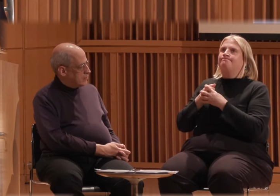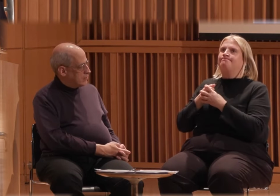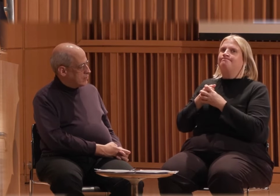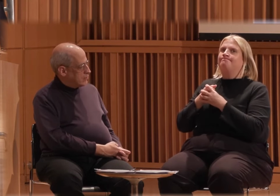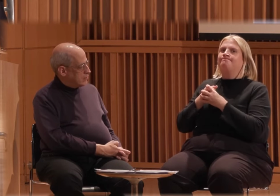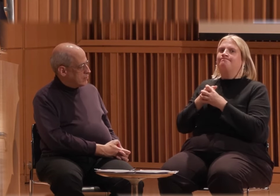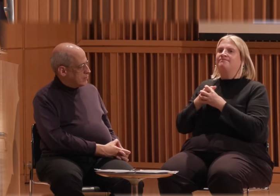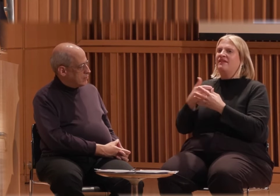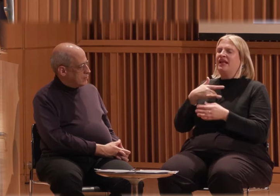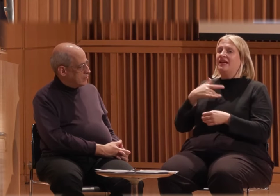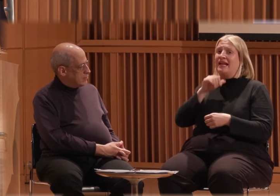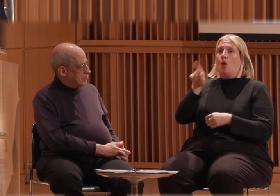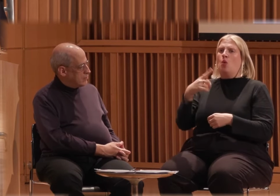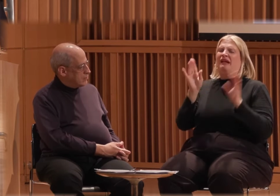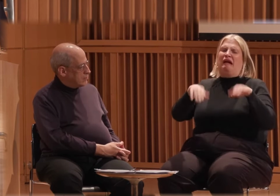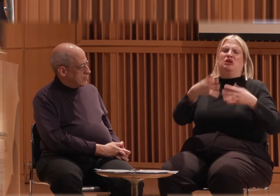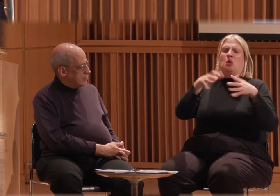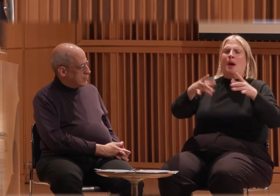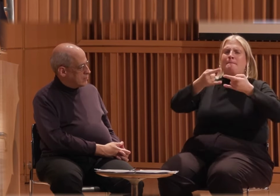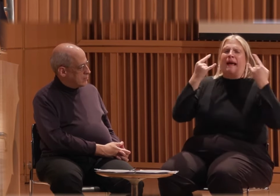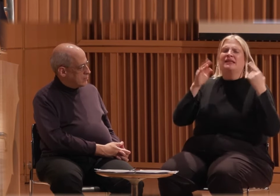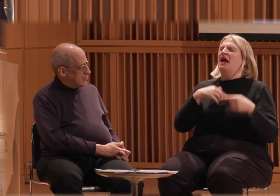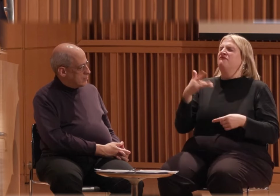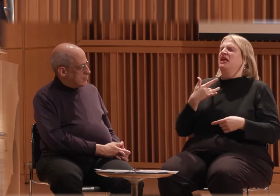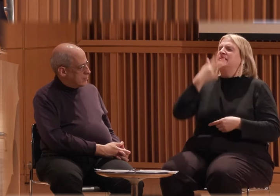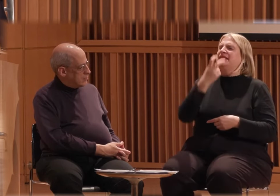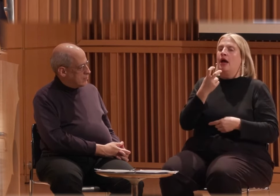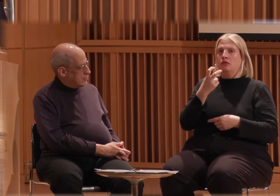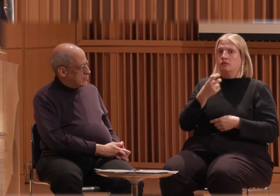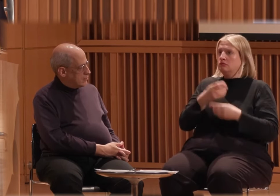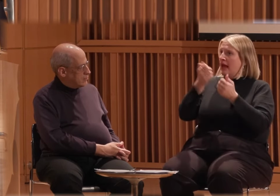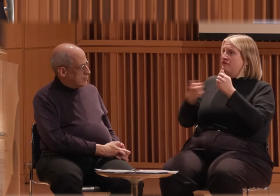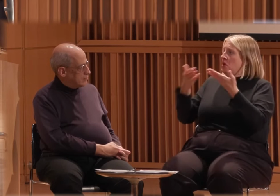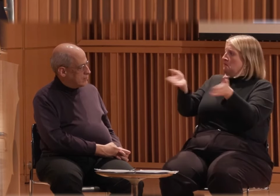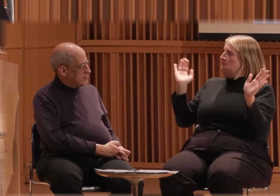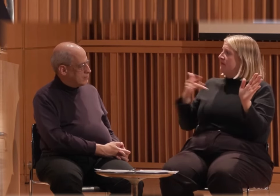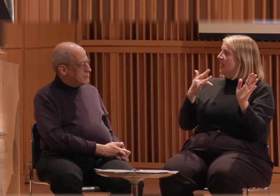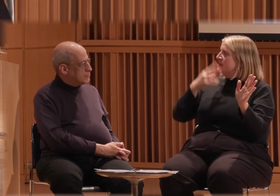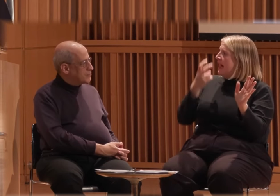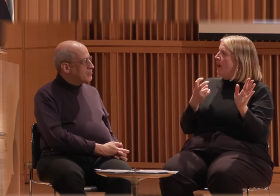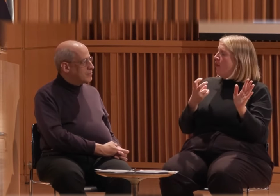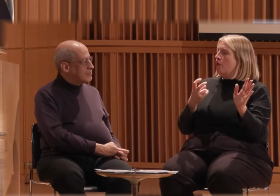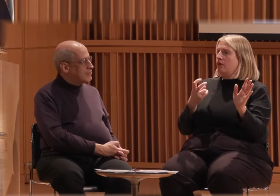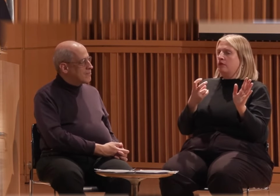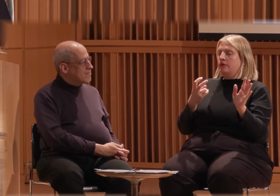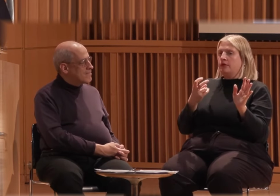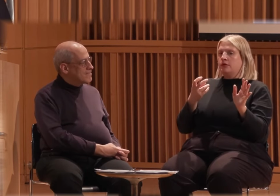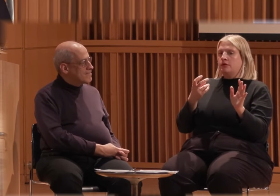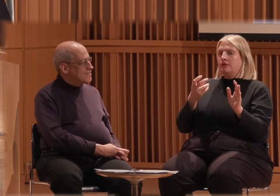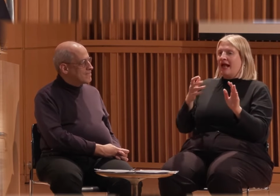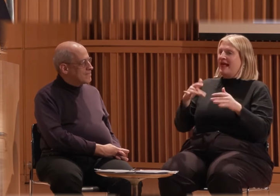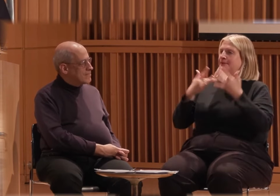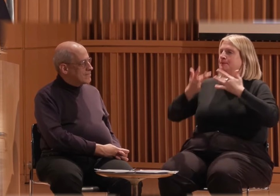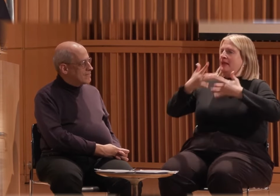some doubts about our level of trust, especially when it felt like the